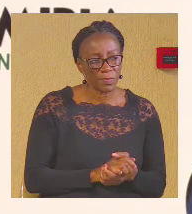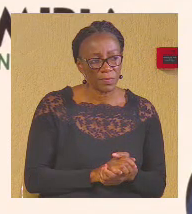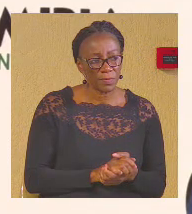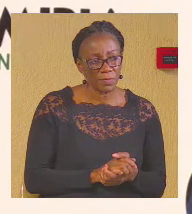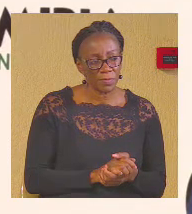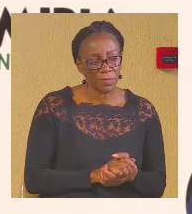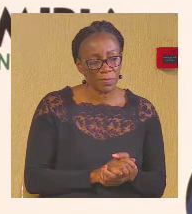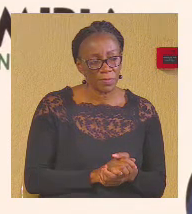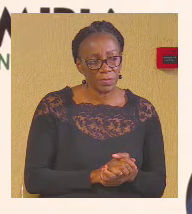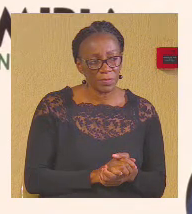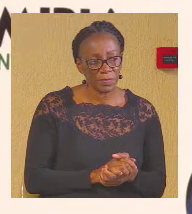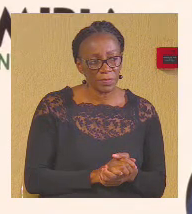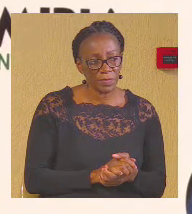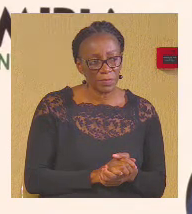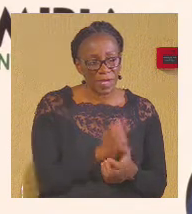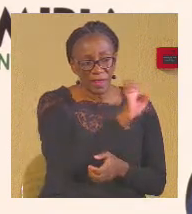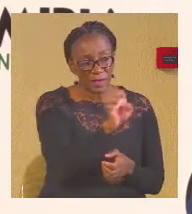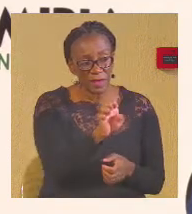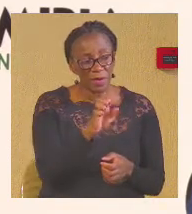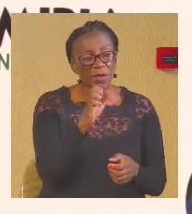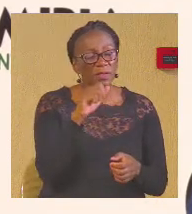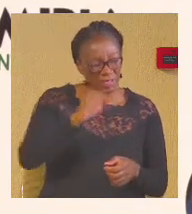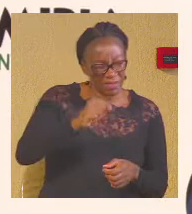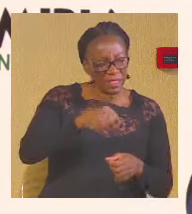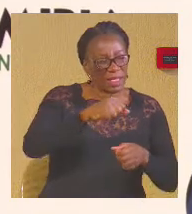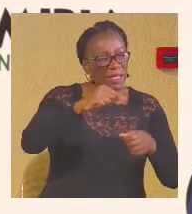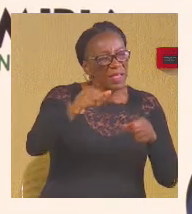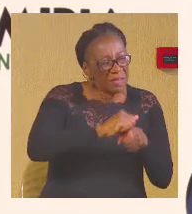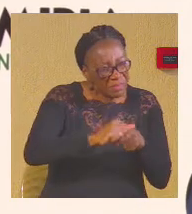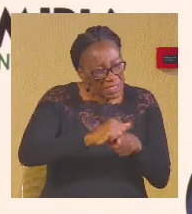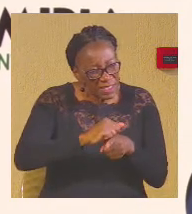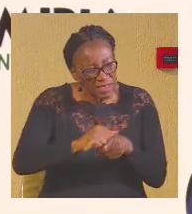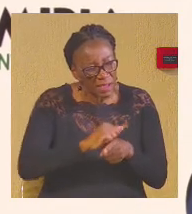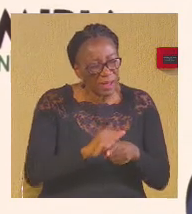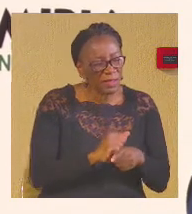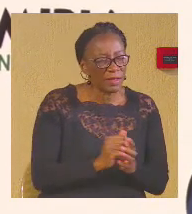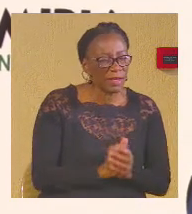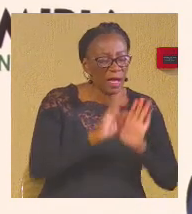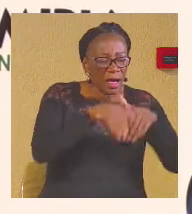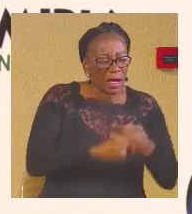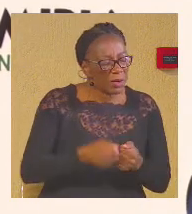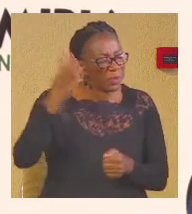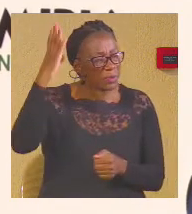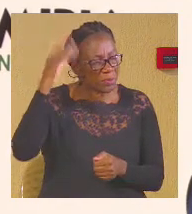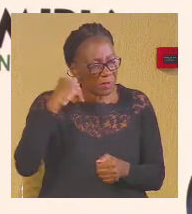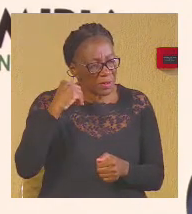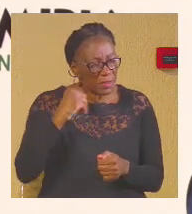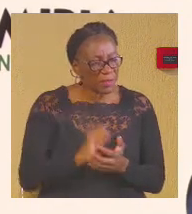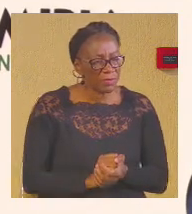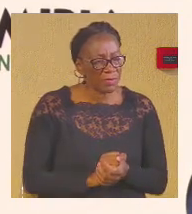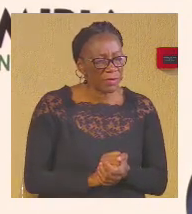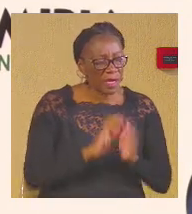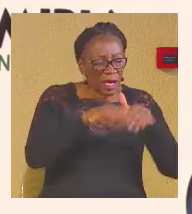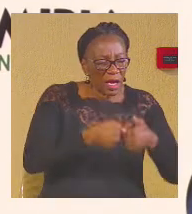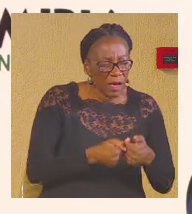they will be capacitated in terms of training, how to conduct themselves, how to go out